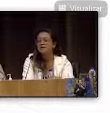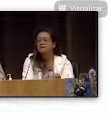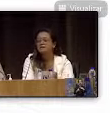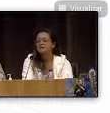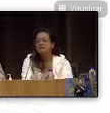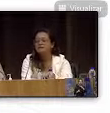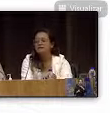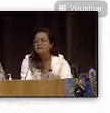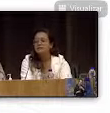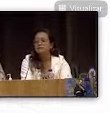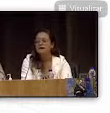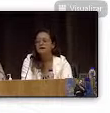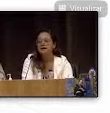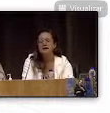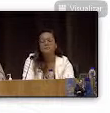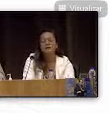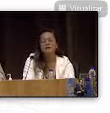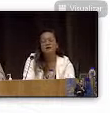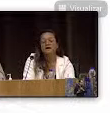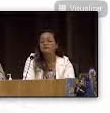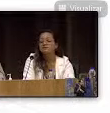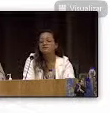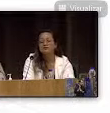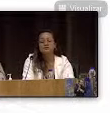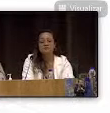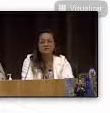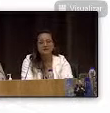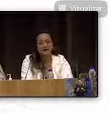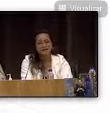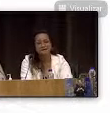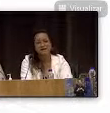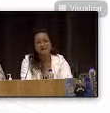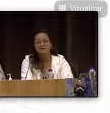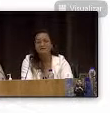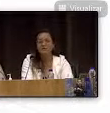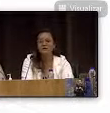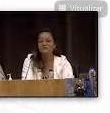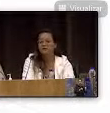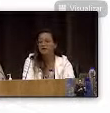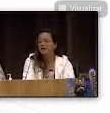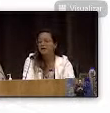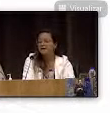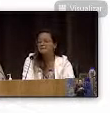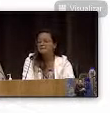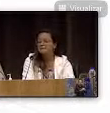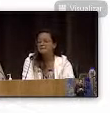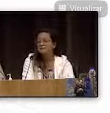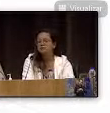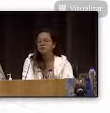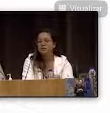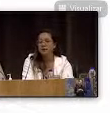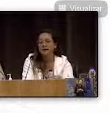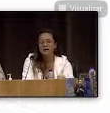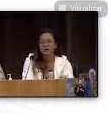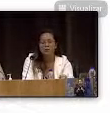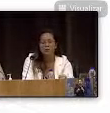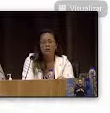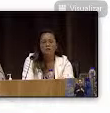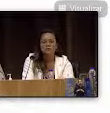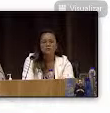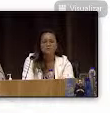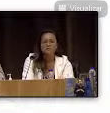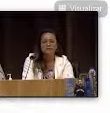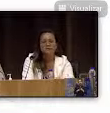an improvement of 43%. We have a closing of transference that